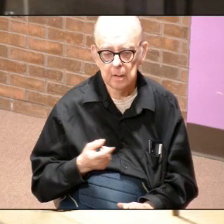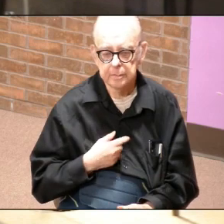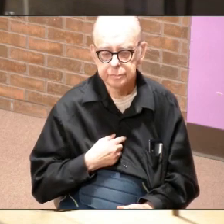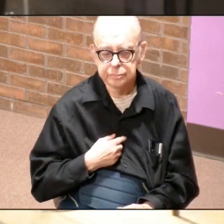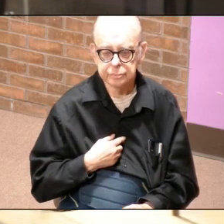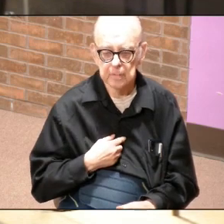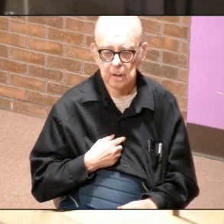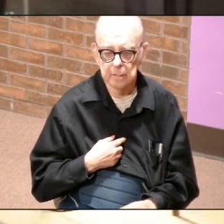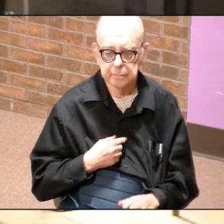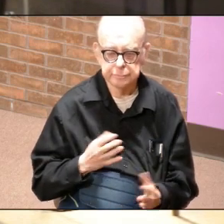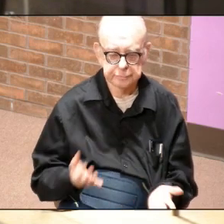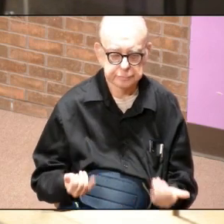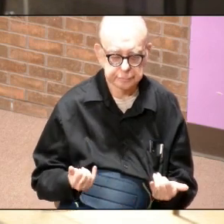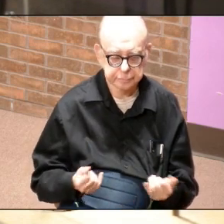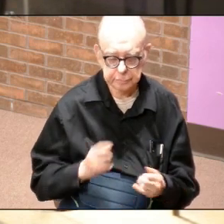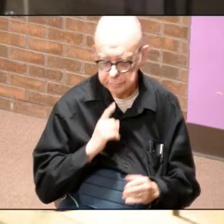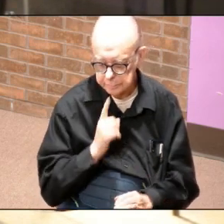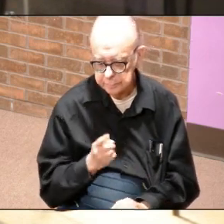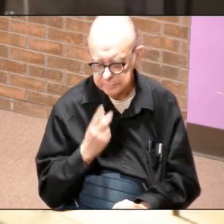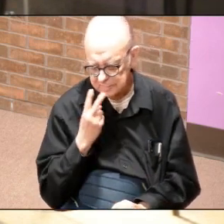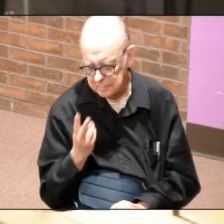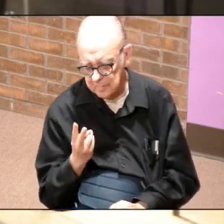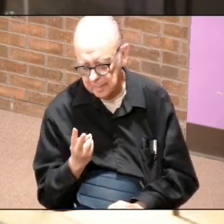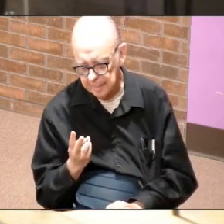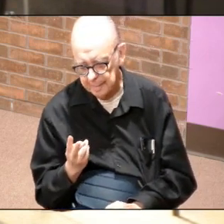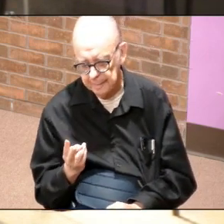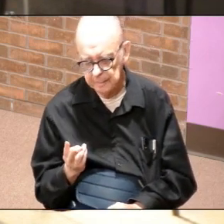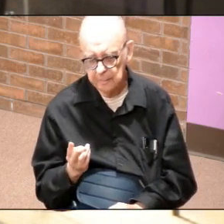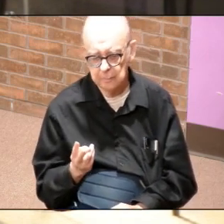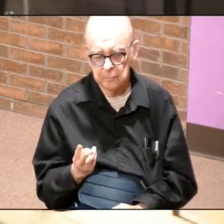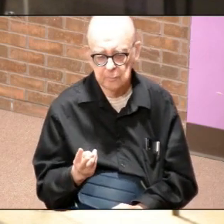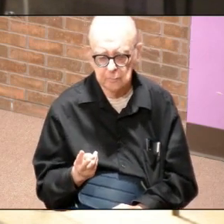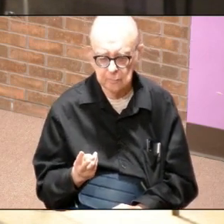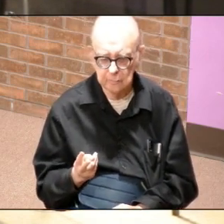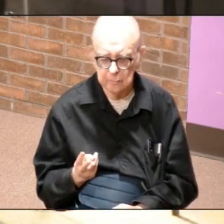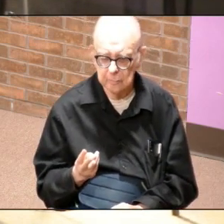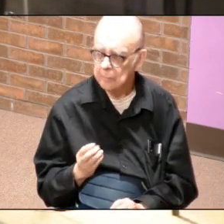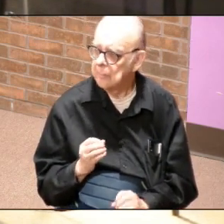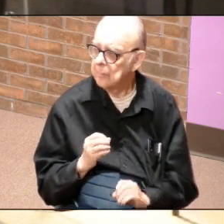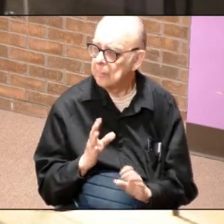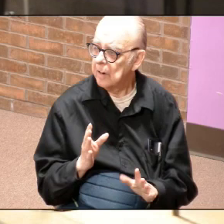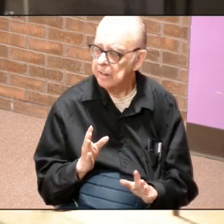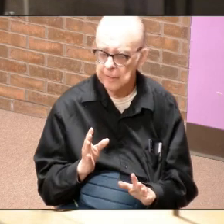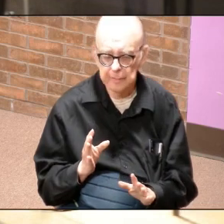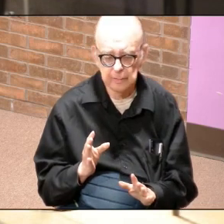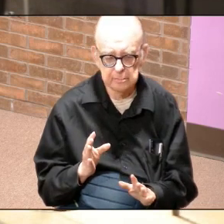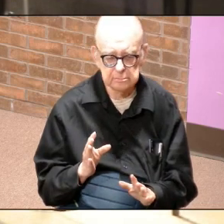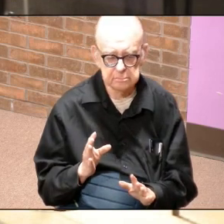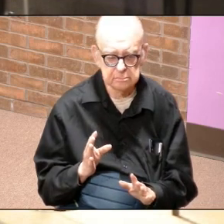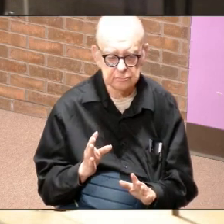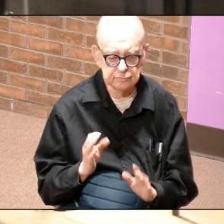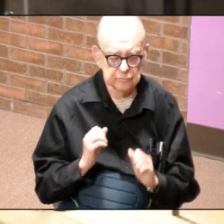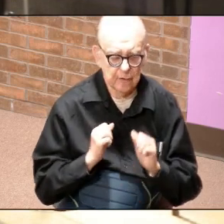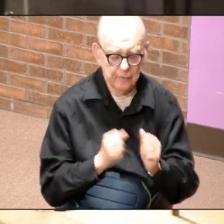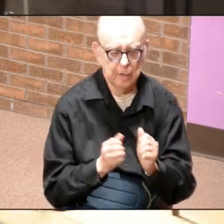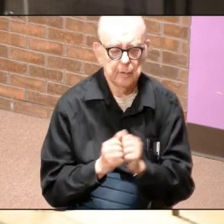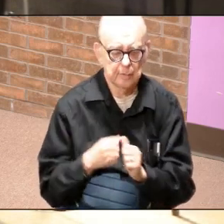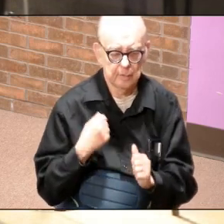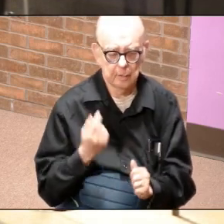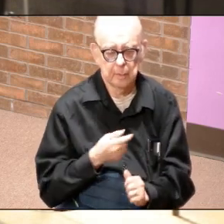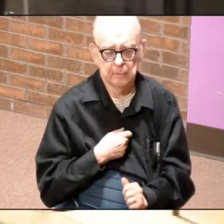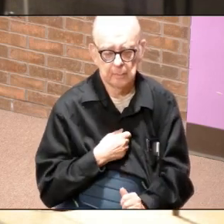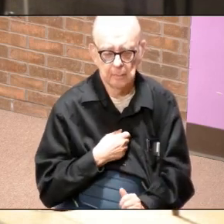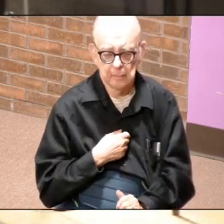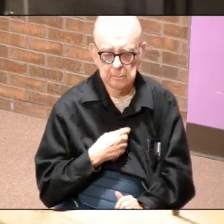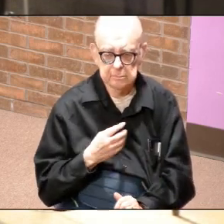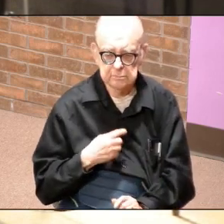on these so that you could actually see them. I think they're bright enough that everybody can see them now. And so just kind of follow along with us as we